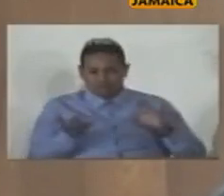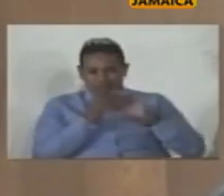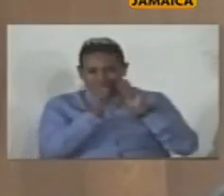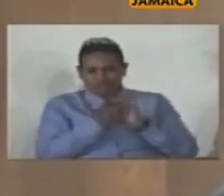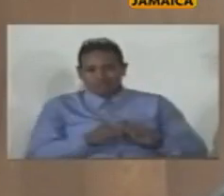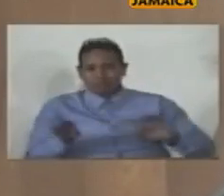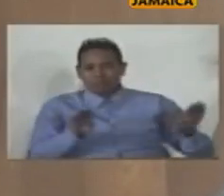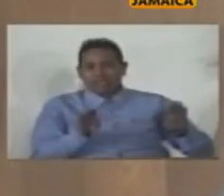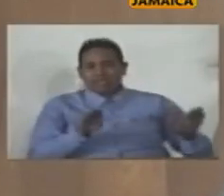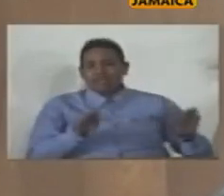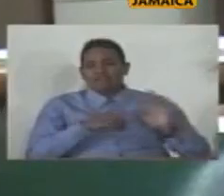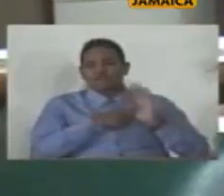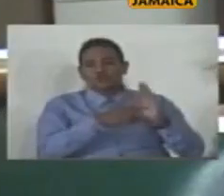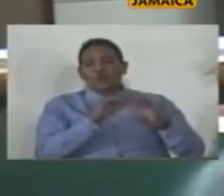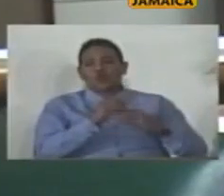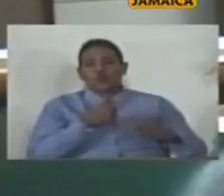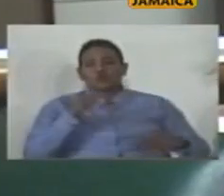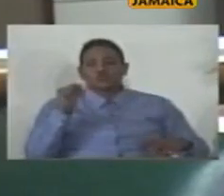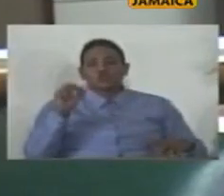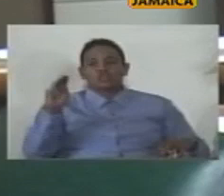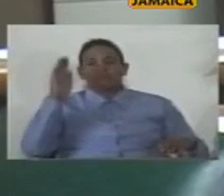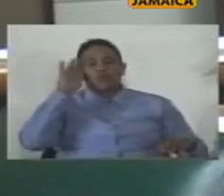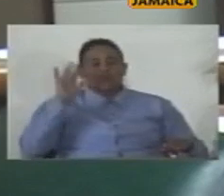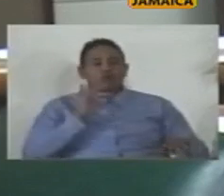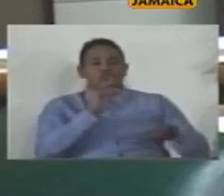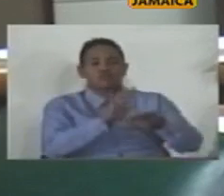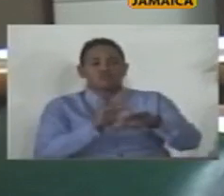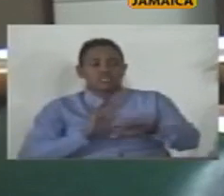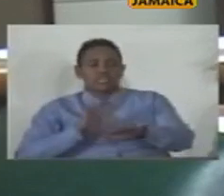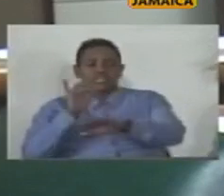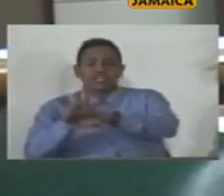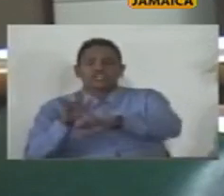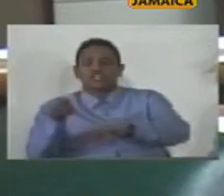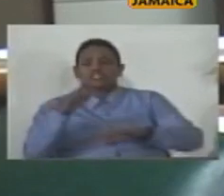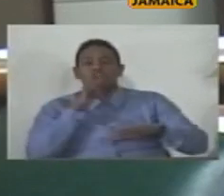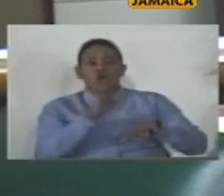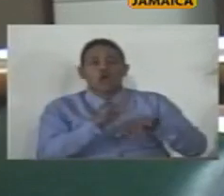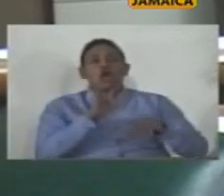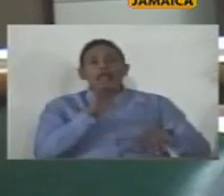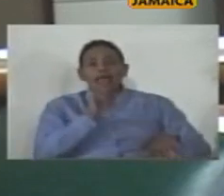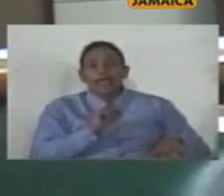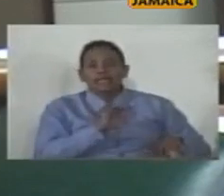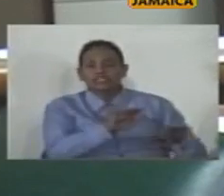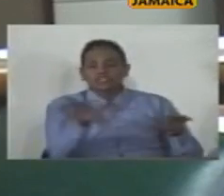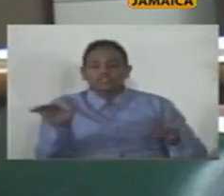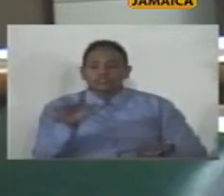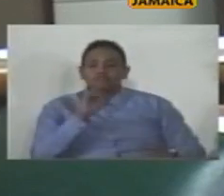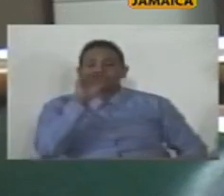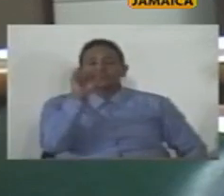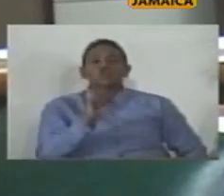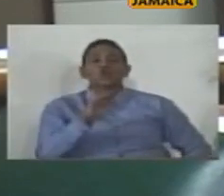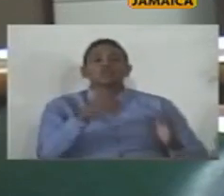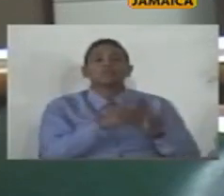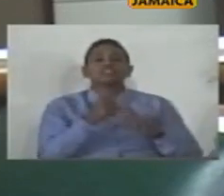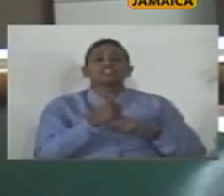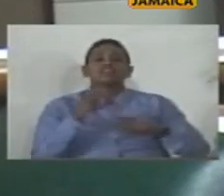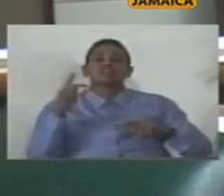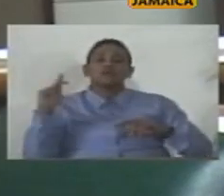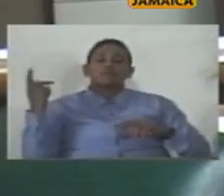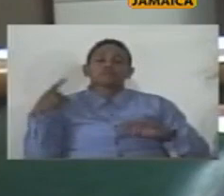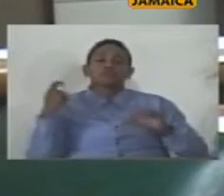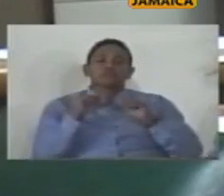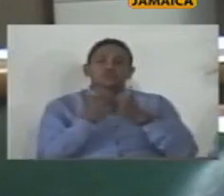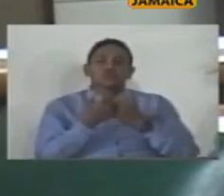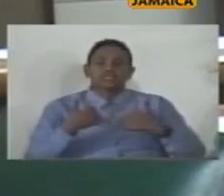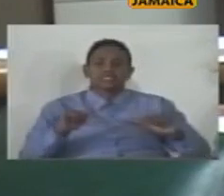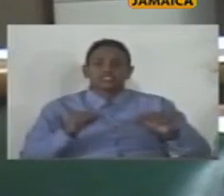in our social media, because we reach them at an early age. South Manchester Principals Association continues to